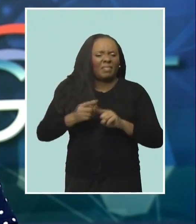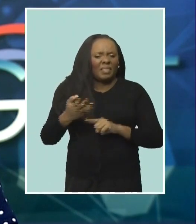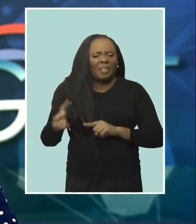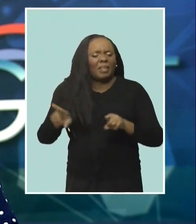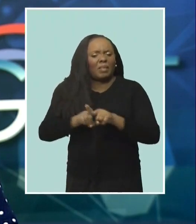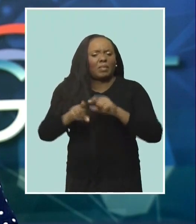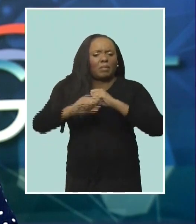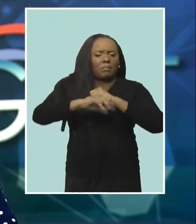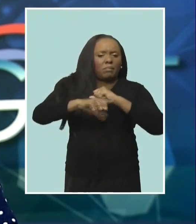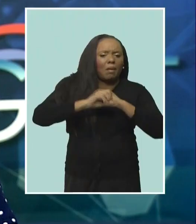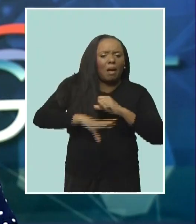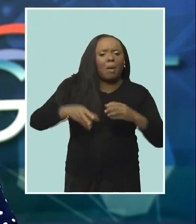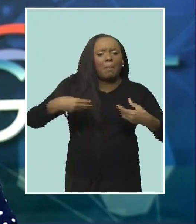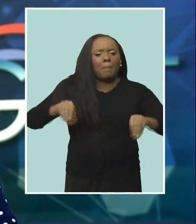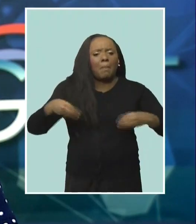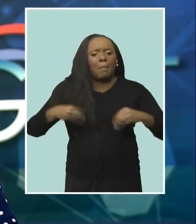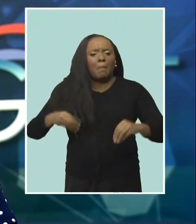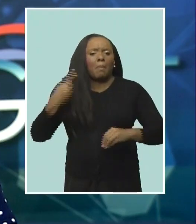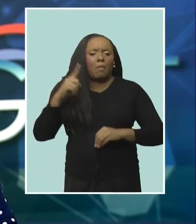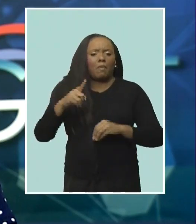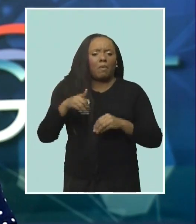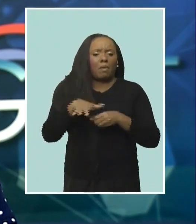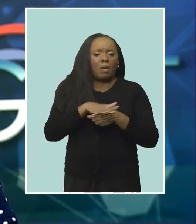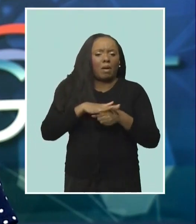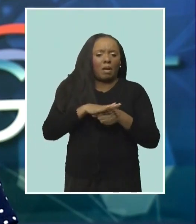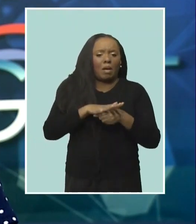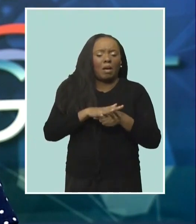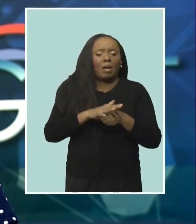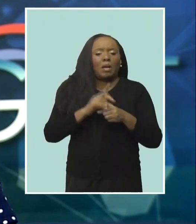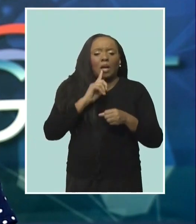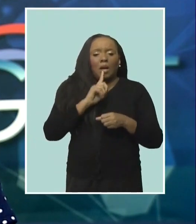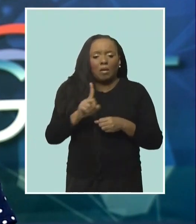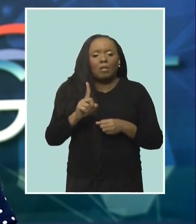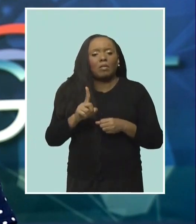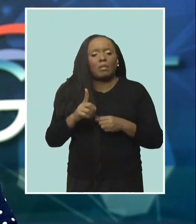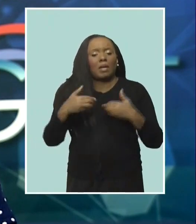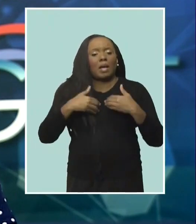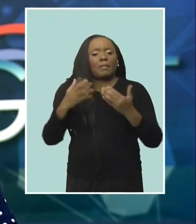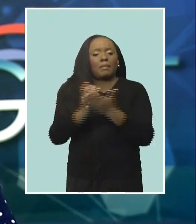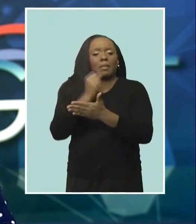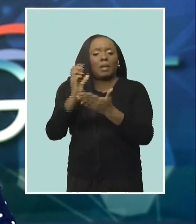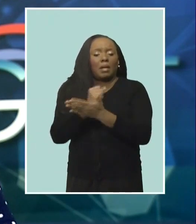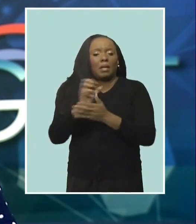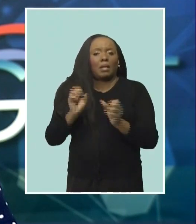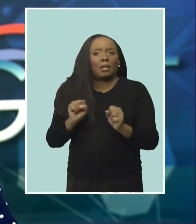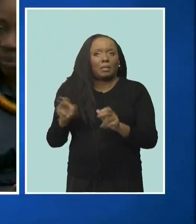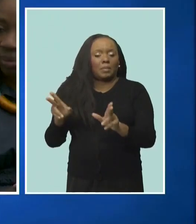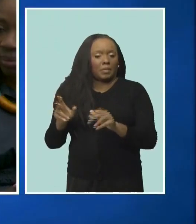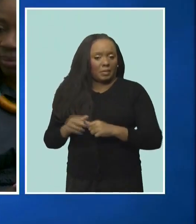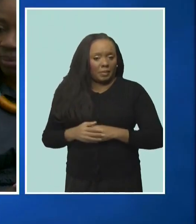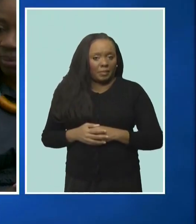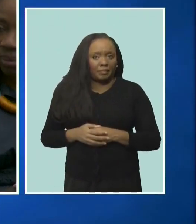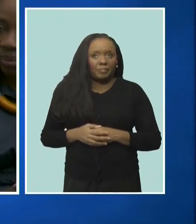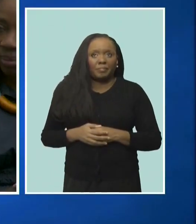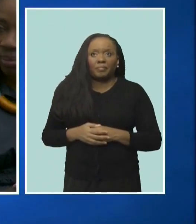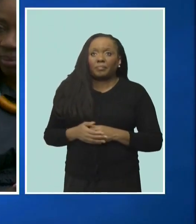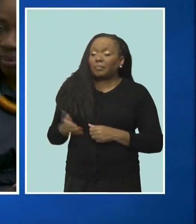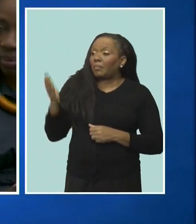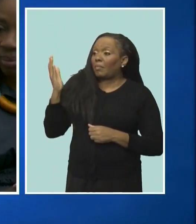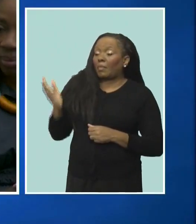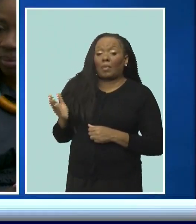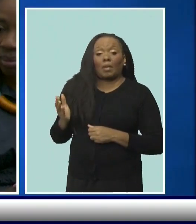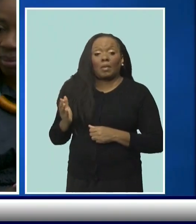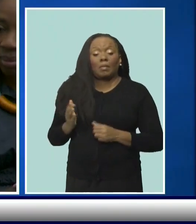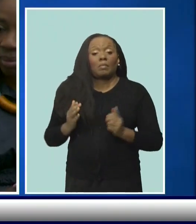marketing partnerships to propel local talent globally, as well as other opportunities. To get involved in